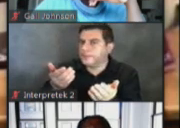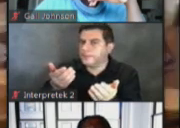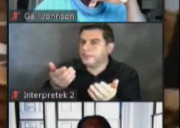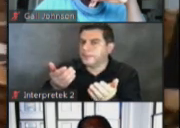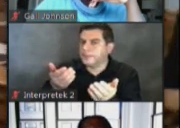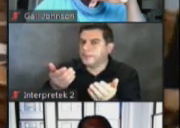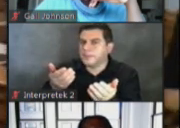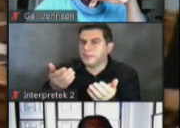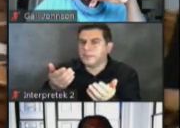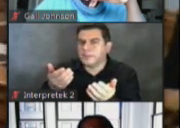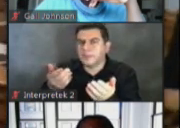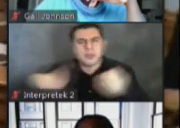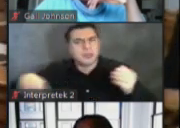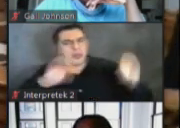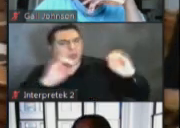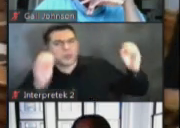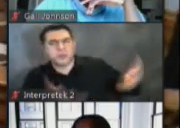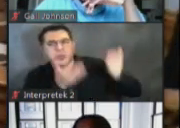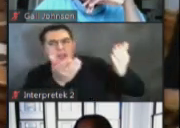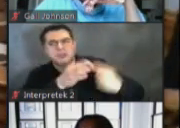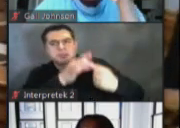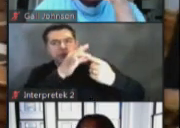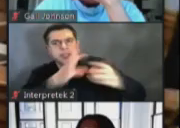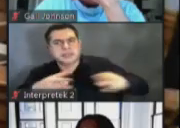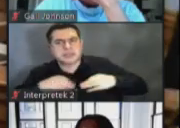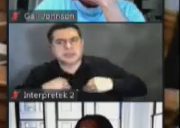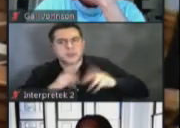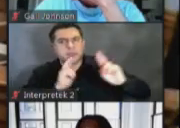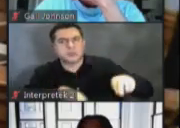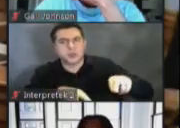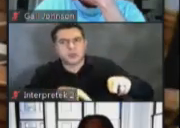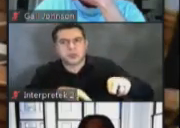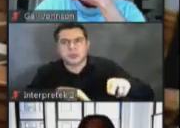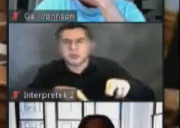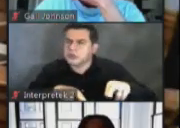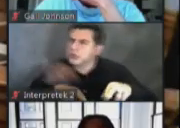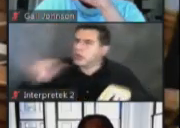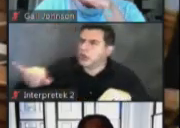to receive the report. Okay, I thought she said that they had a recommendation.